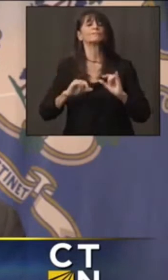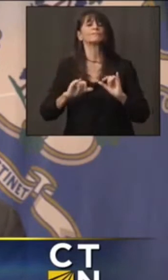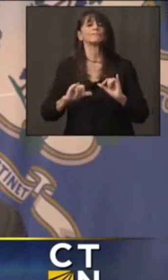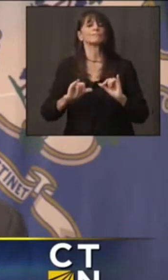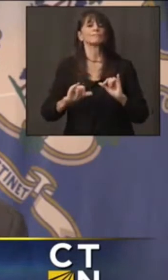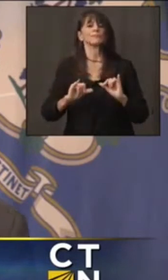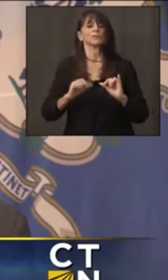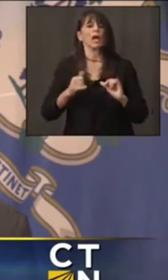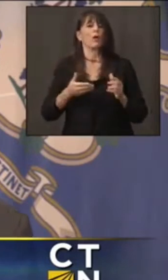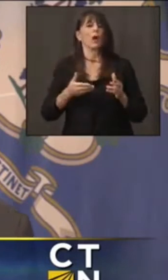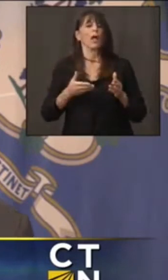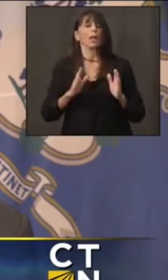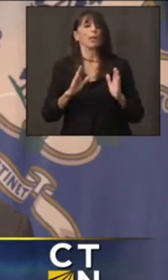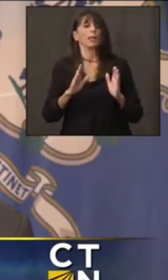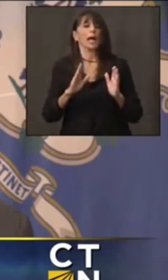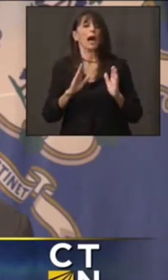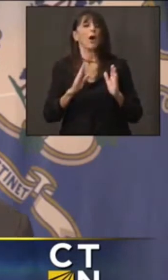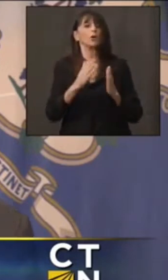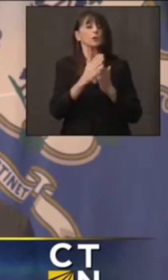So we're allowing